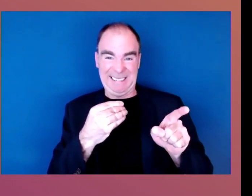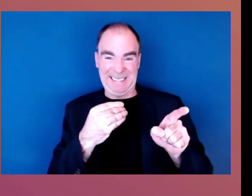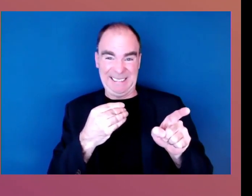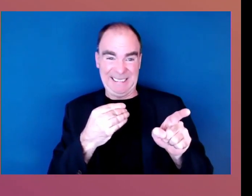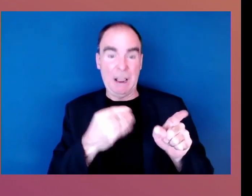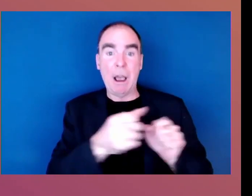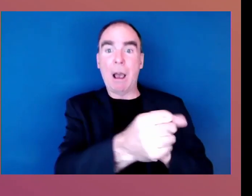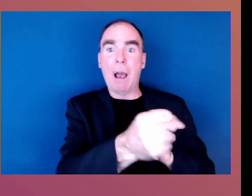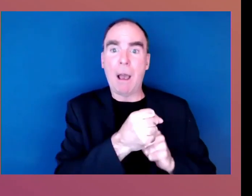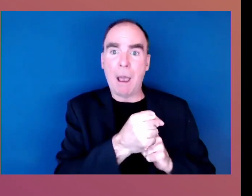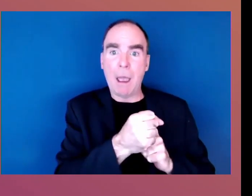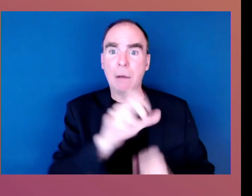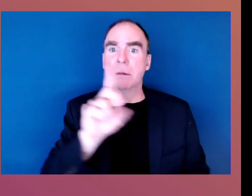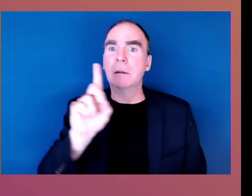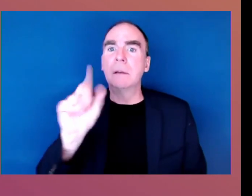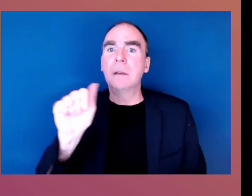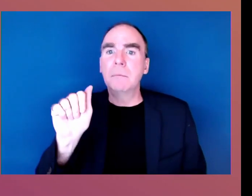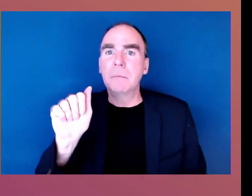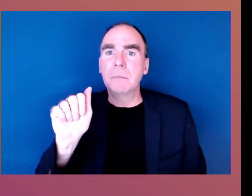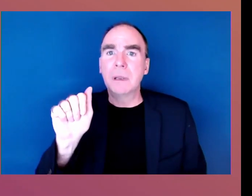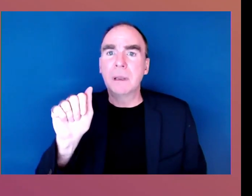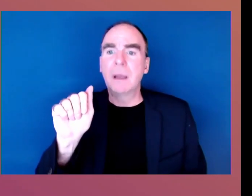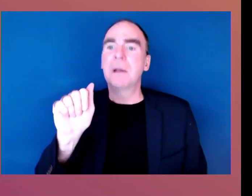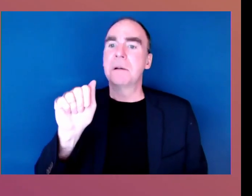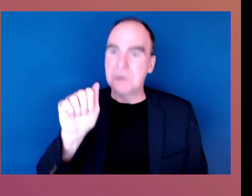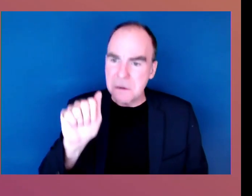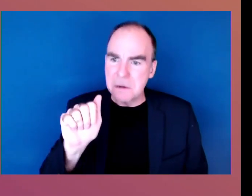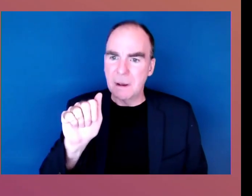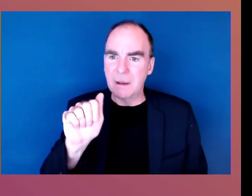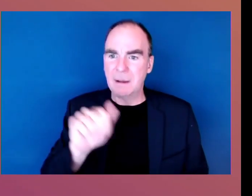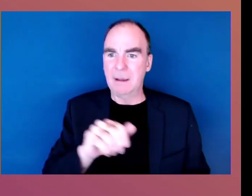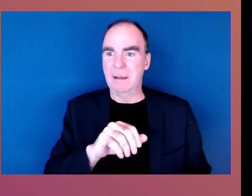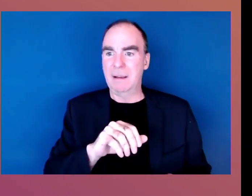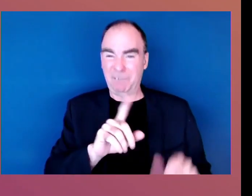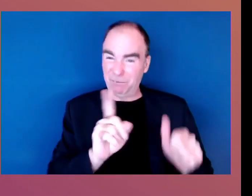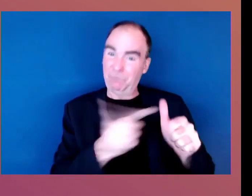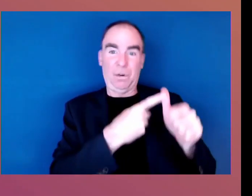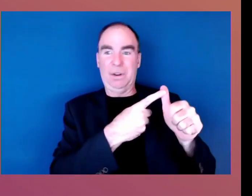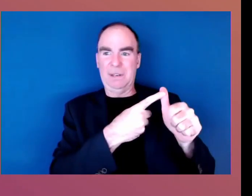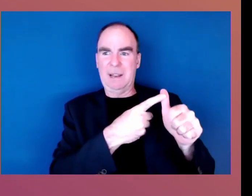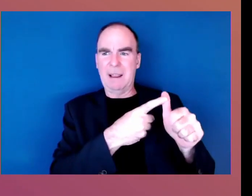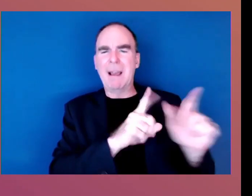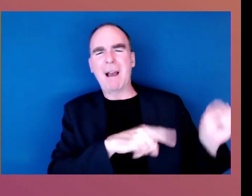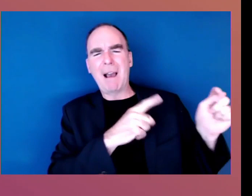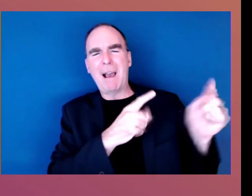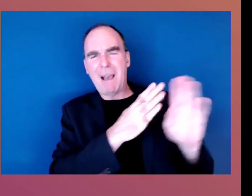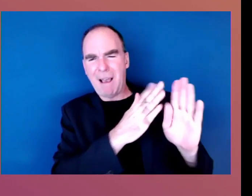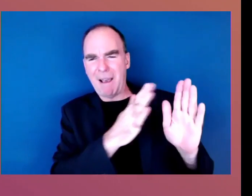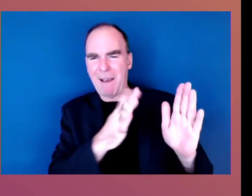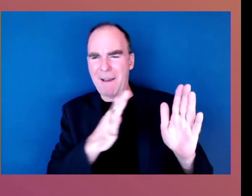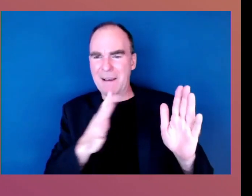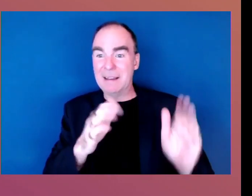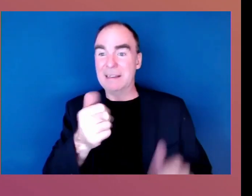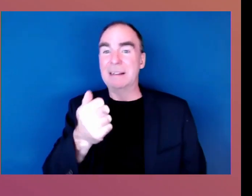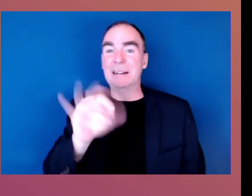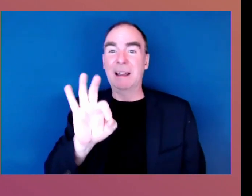began paying attention to such issues. In the 60s, IBM developed a talking typewriter shown in the